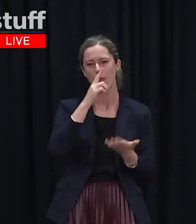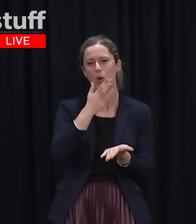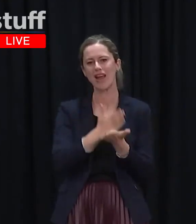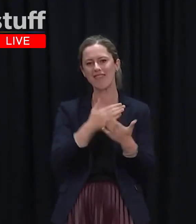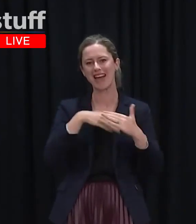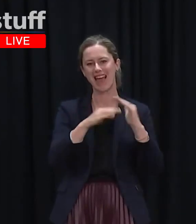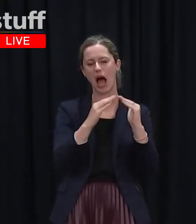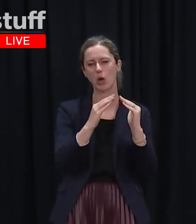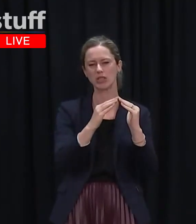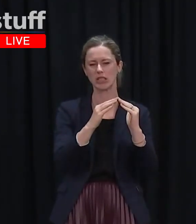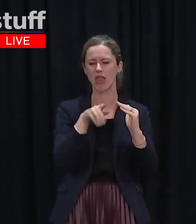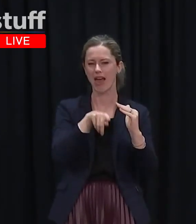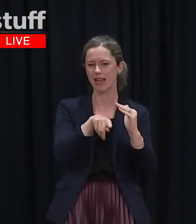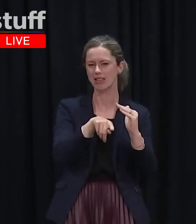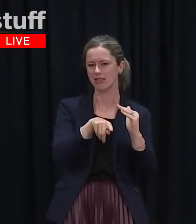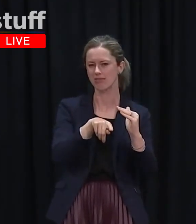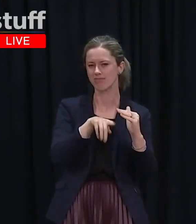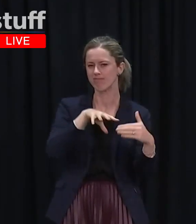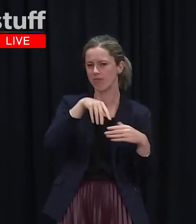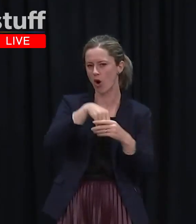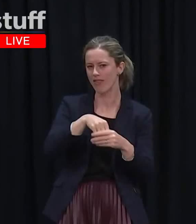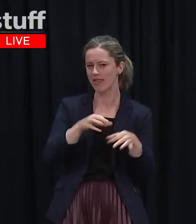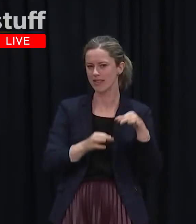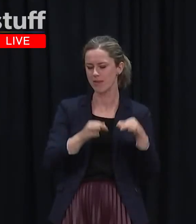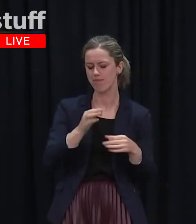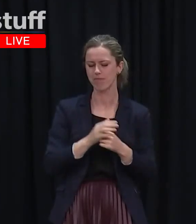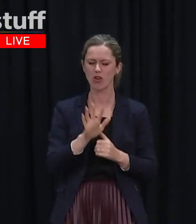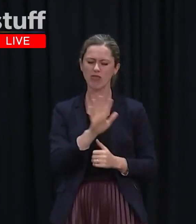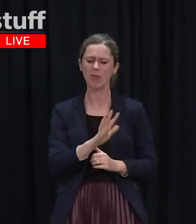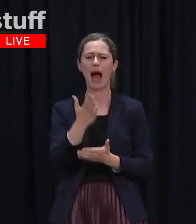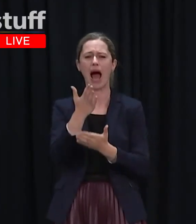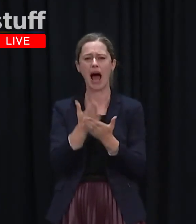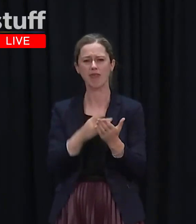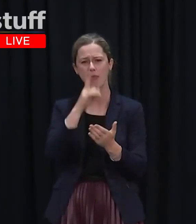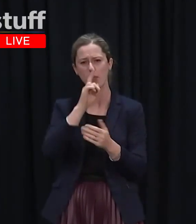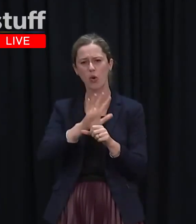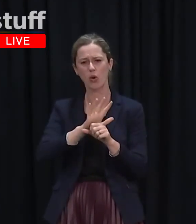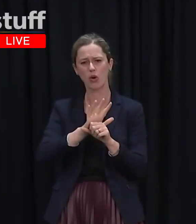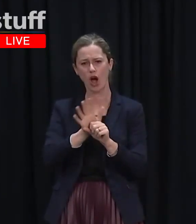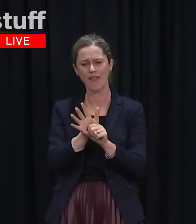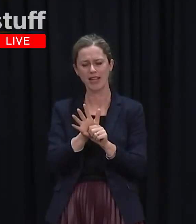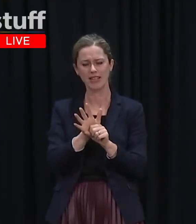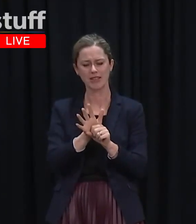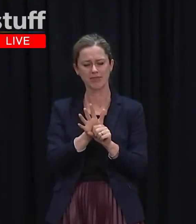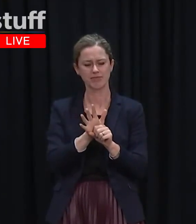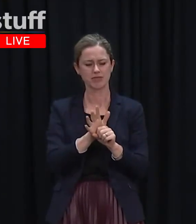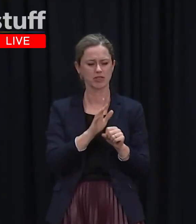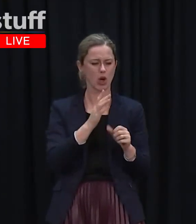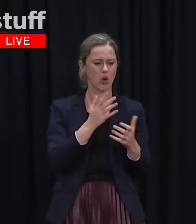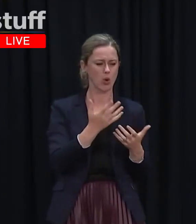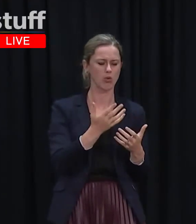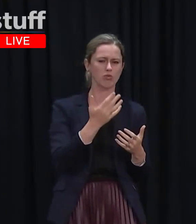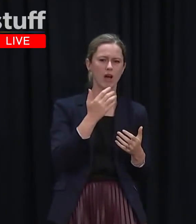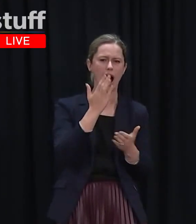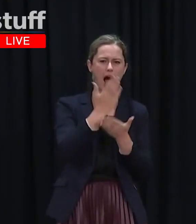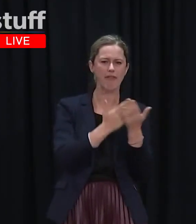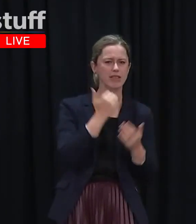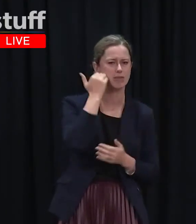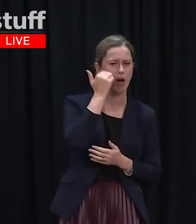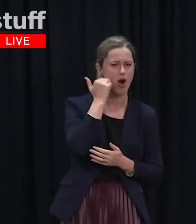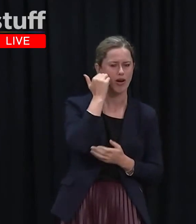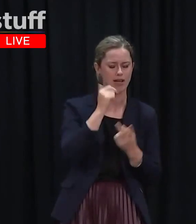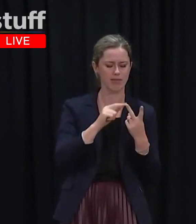bit smaller now, but we are seeing at the moment around half our cases, ethnic breakdown each day are Māori, about